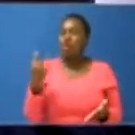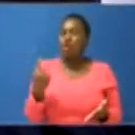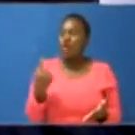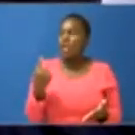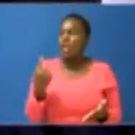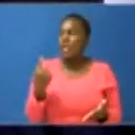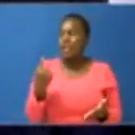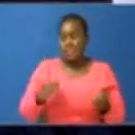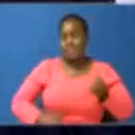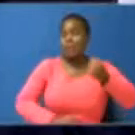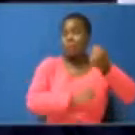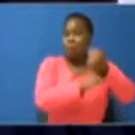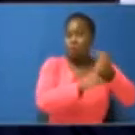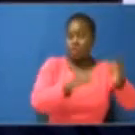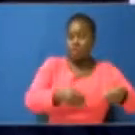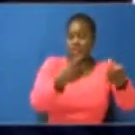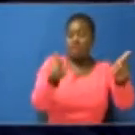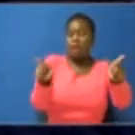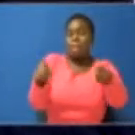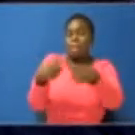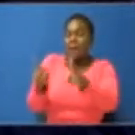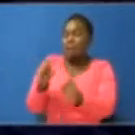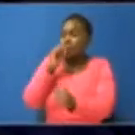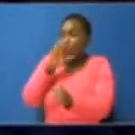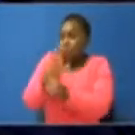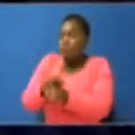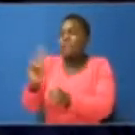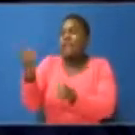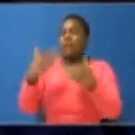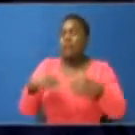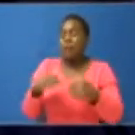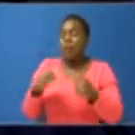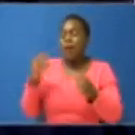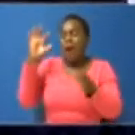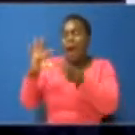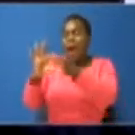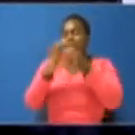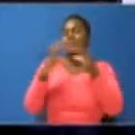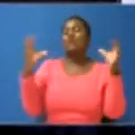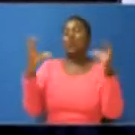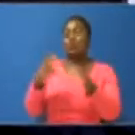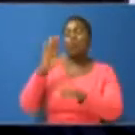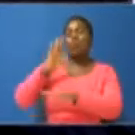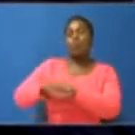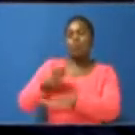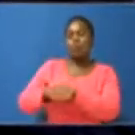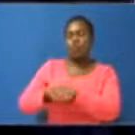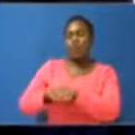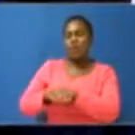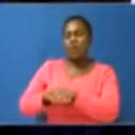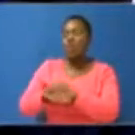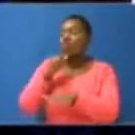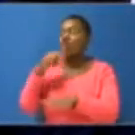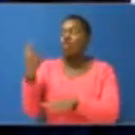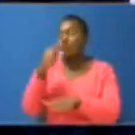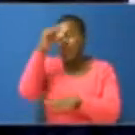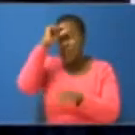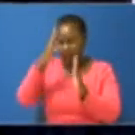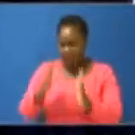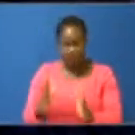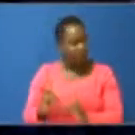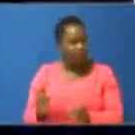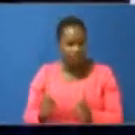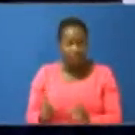my and lend my support but to just assure nairobians that azemia is the team and it is a team effort it's not only about the governorship